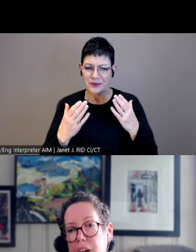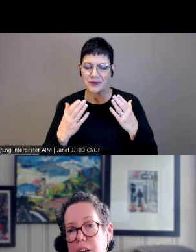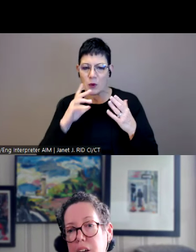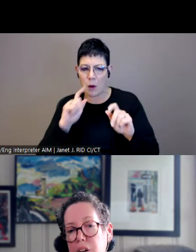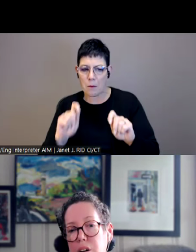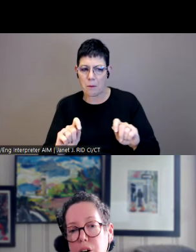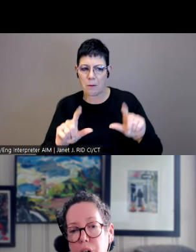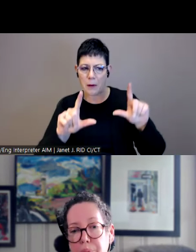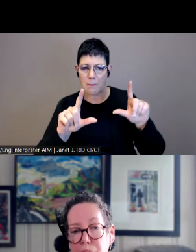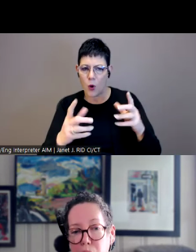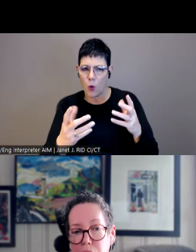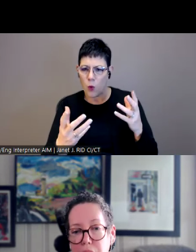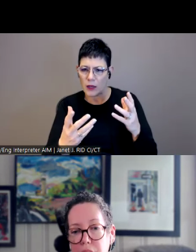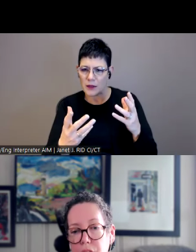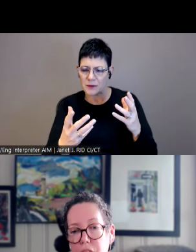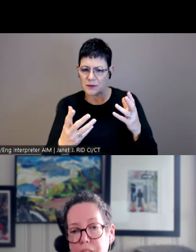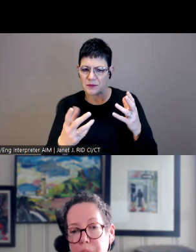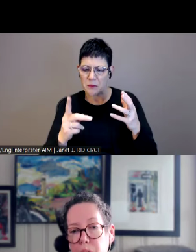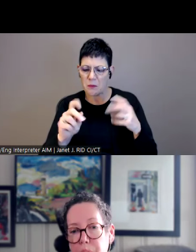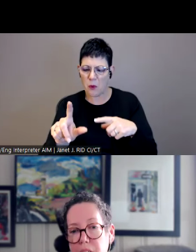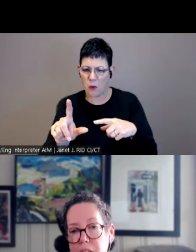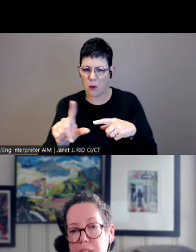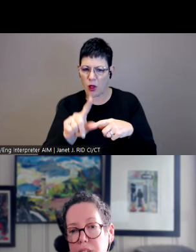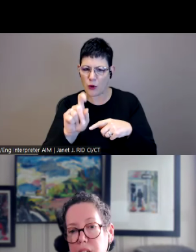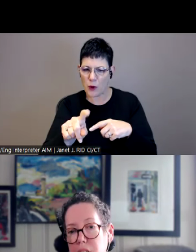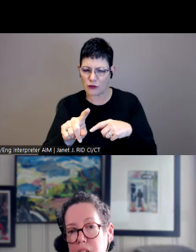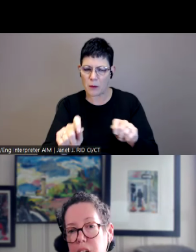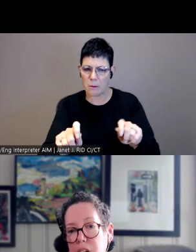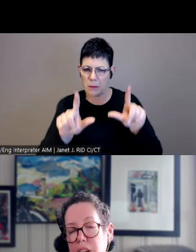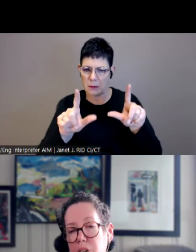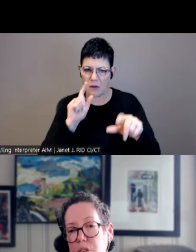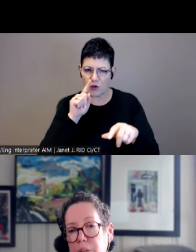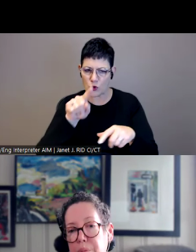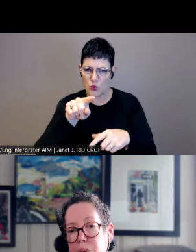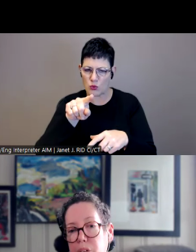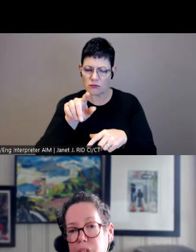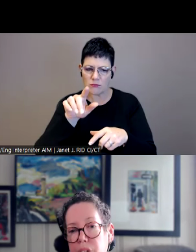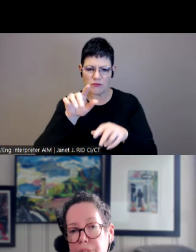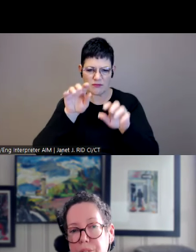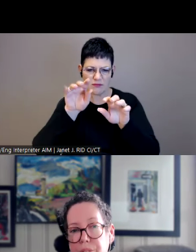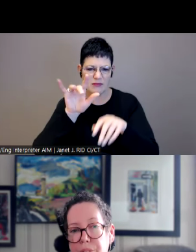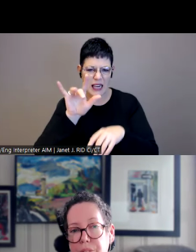a poll in just a moment. Here's the